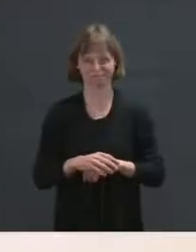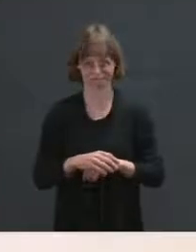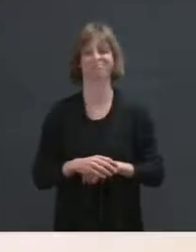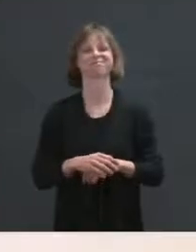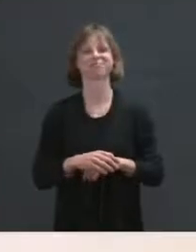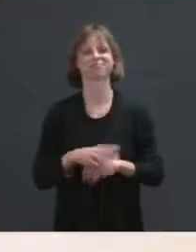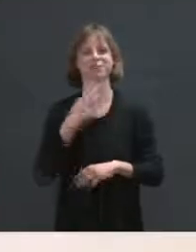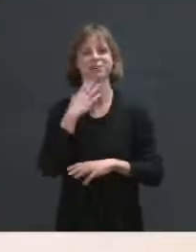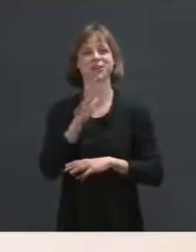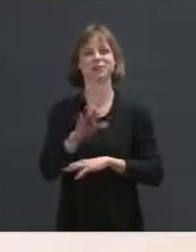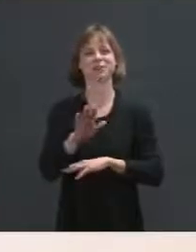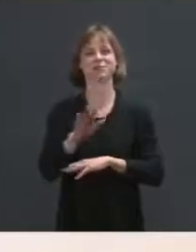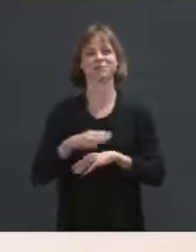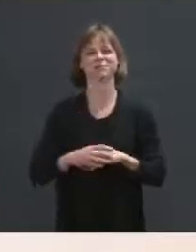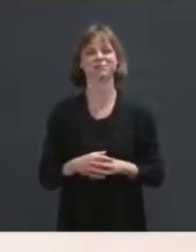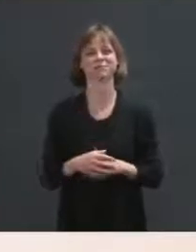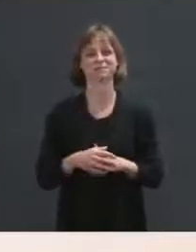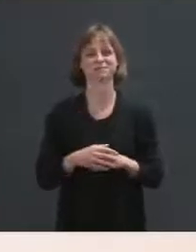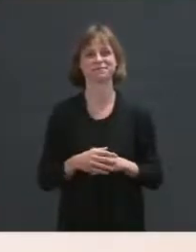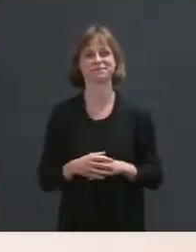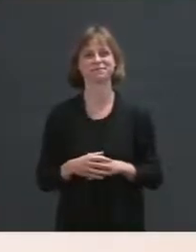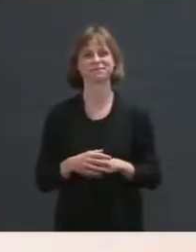Good afternoon.